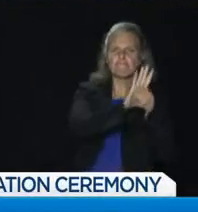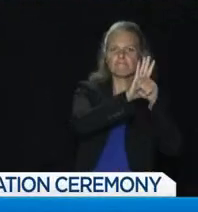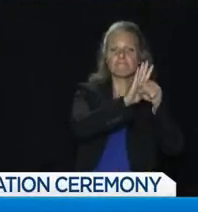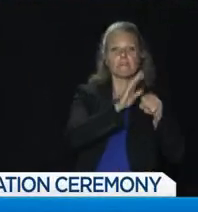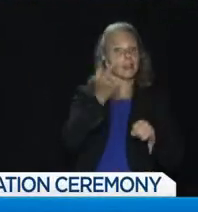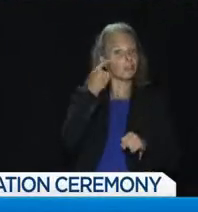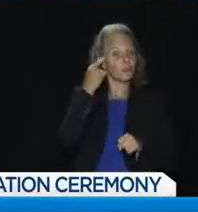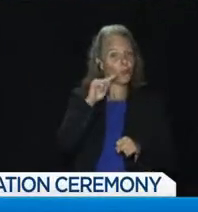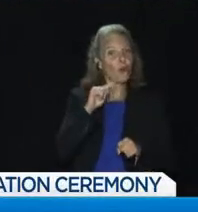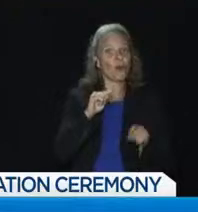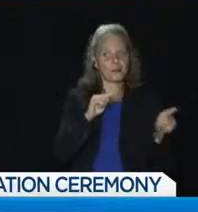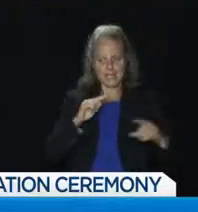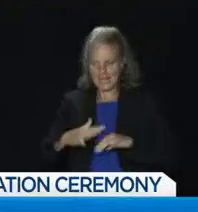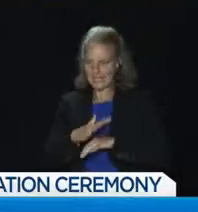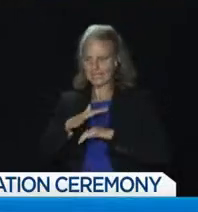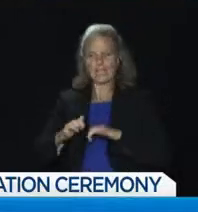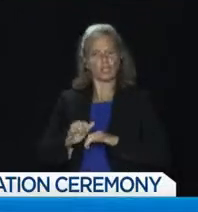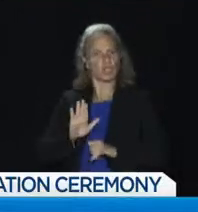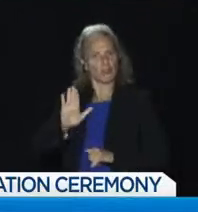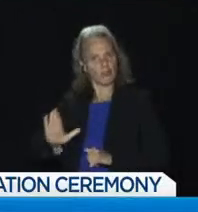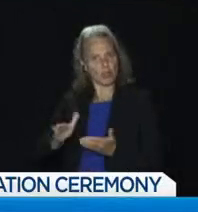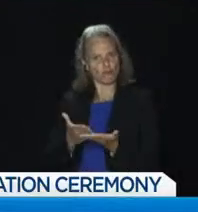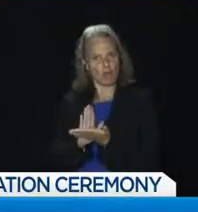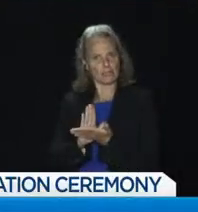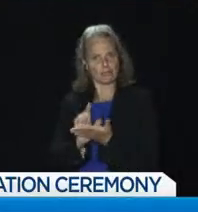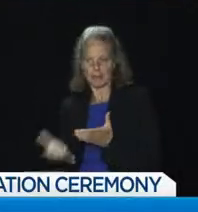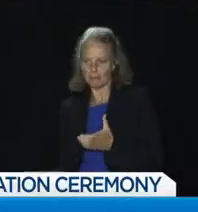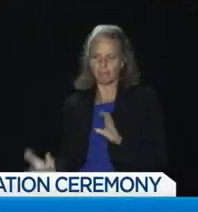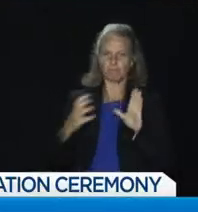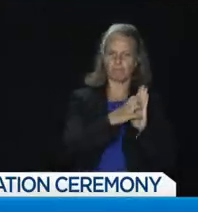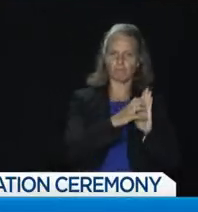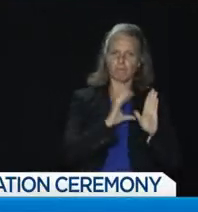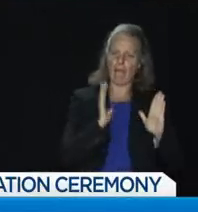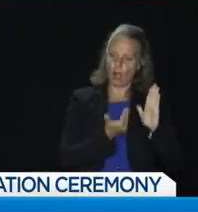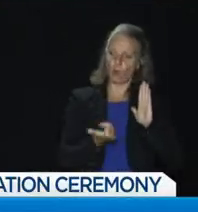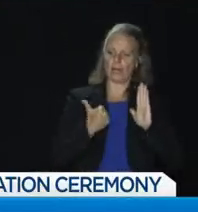Indigenous rights included in the laws of our country.